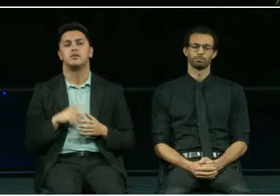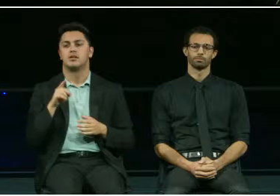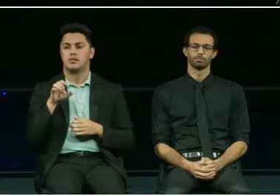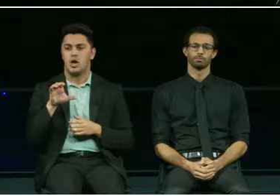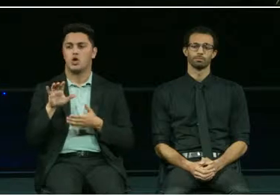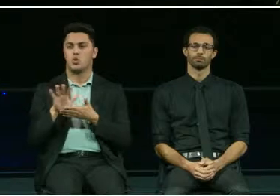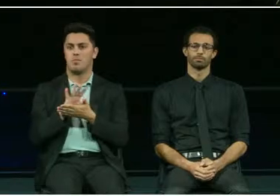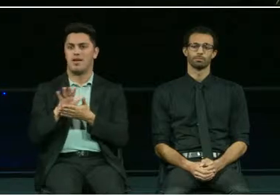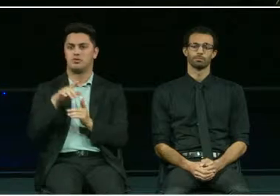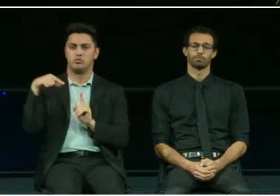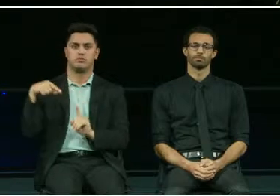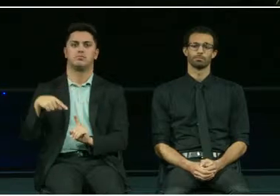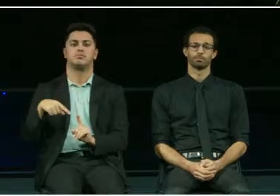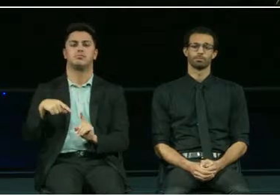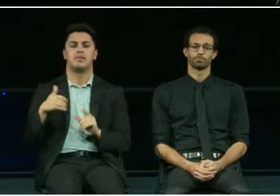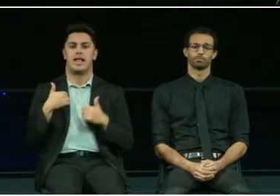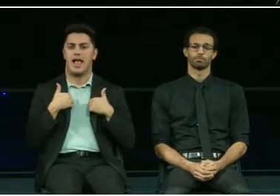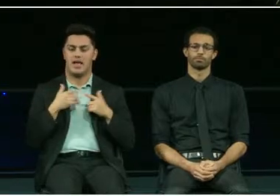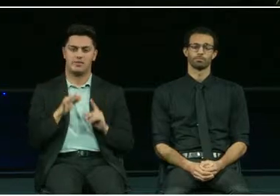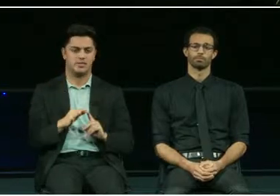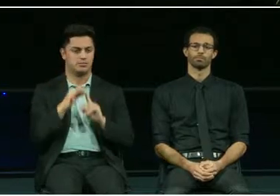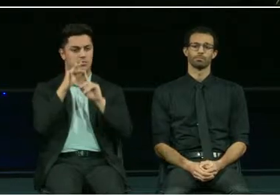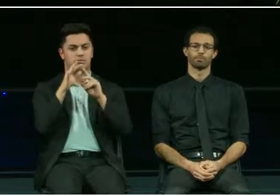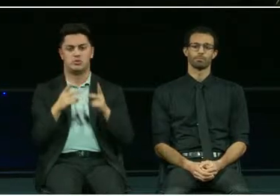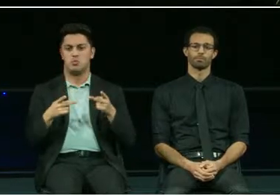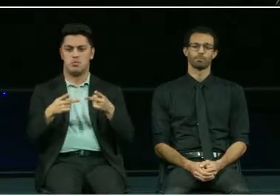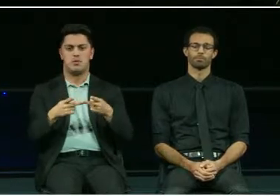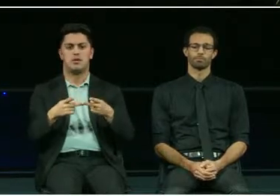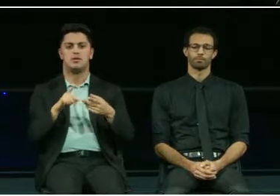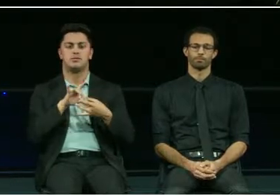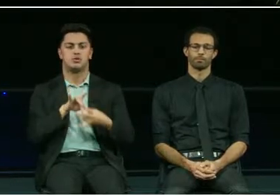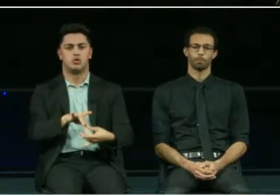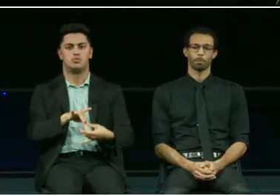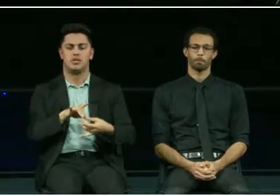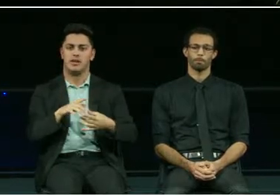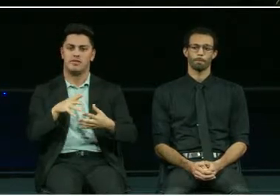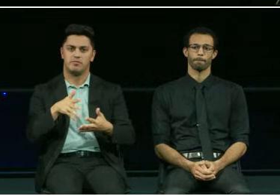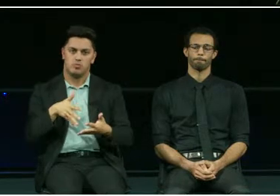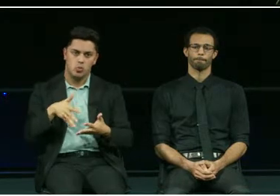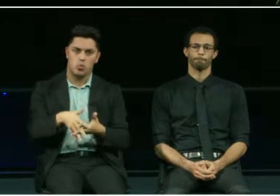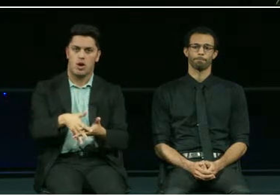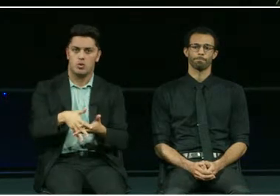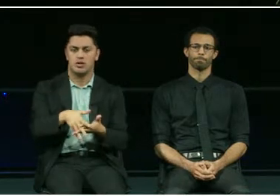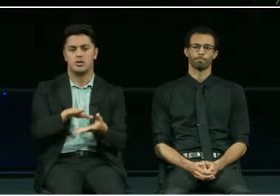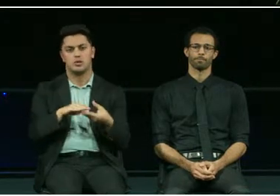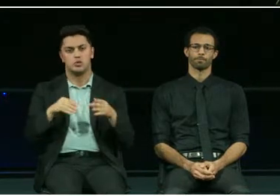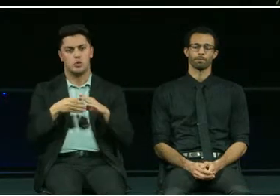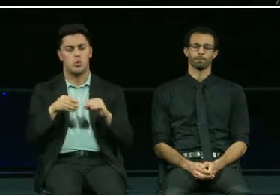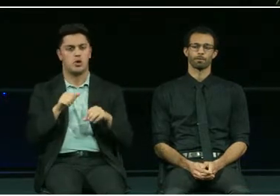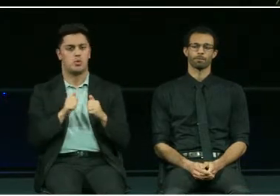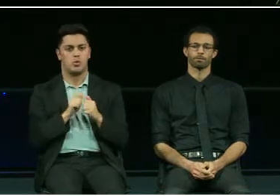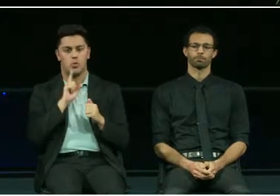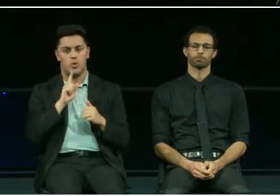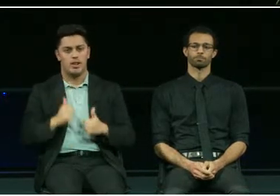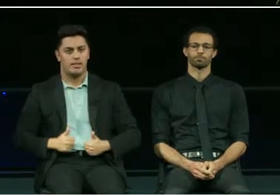documentary films have such a special place in terms of grounding a story in real life, and